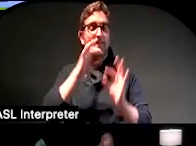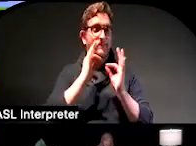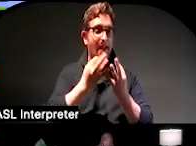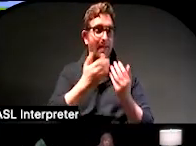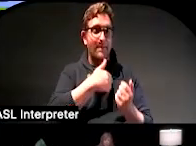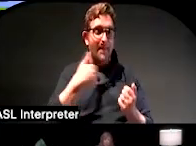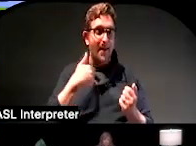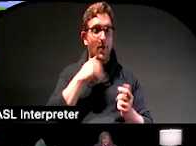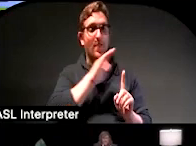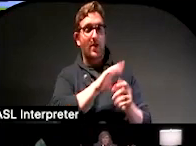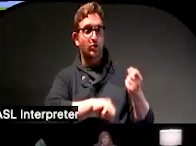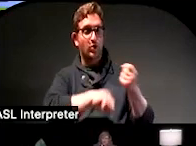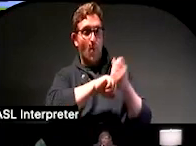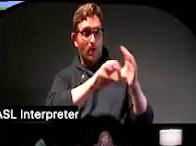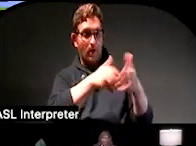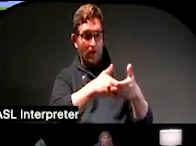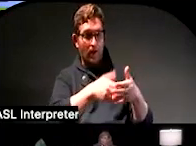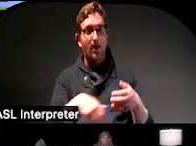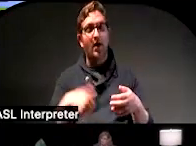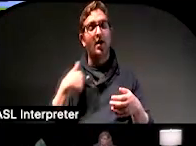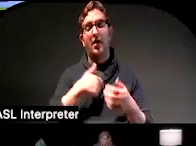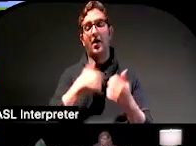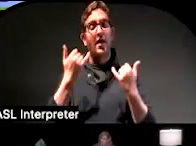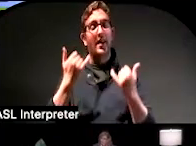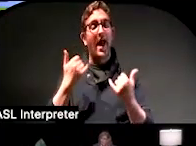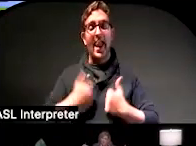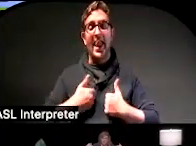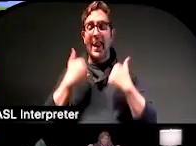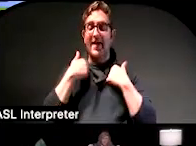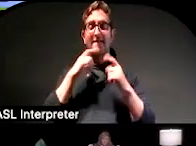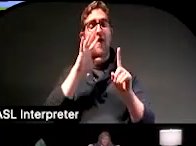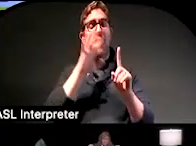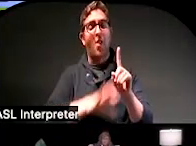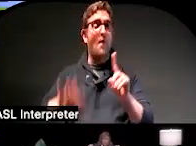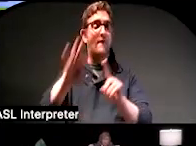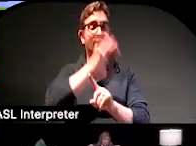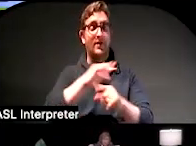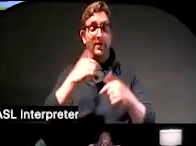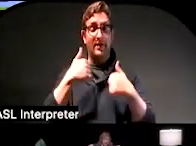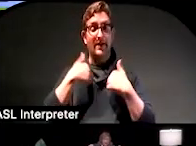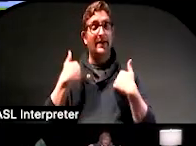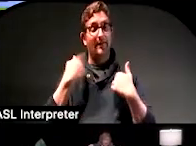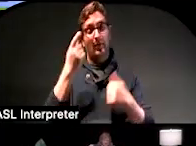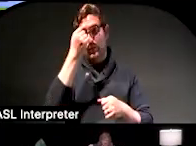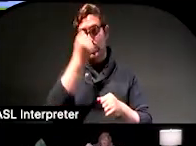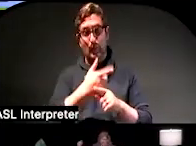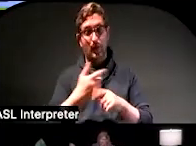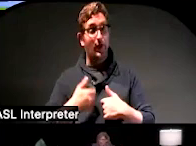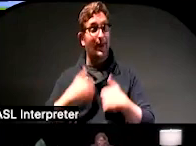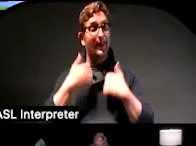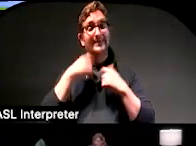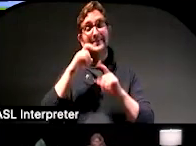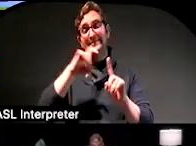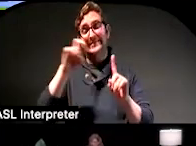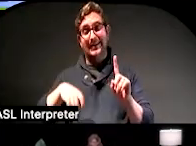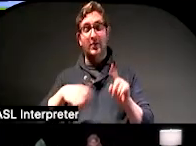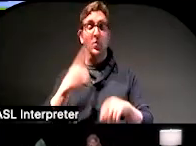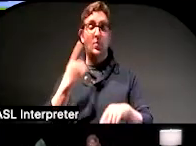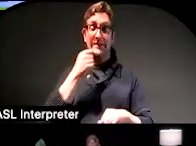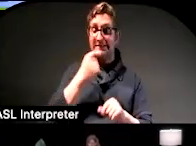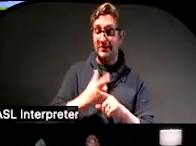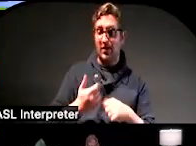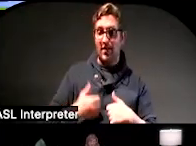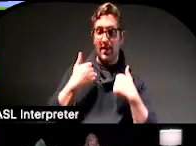of support? We now live all over the place. I have a brother who lives in Texas, a sister who lives